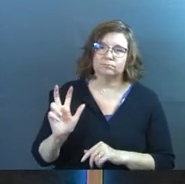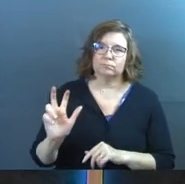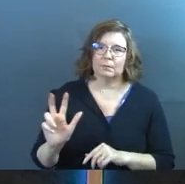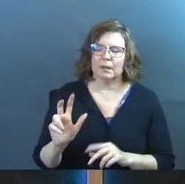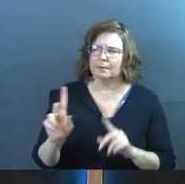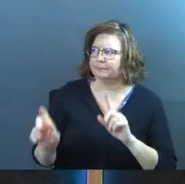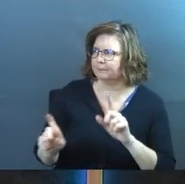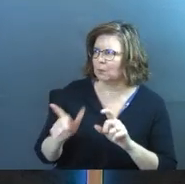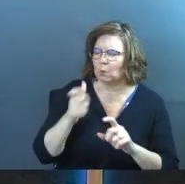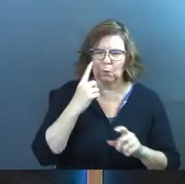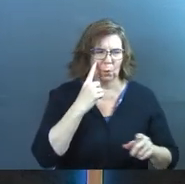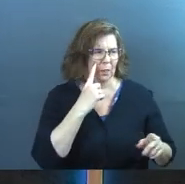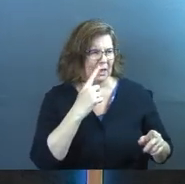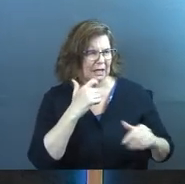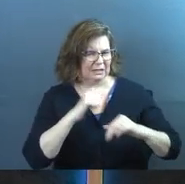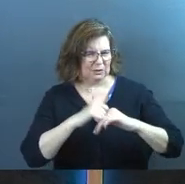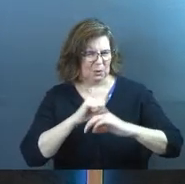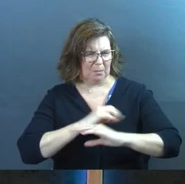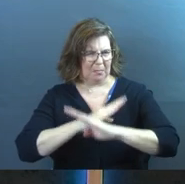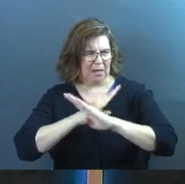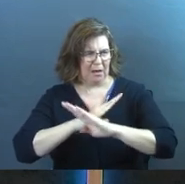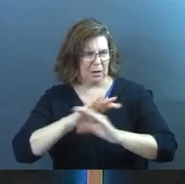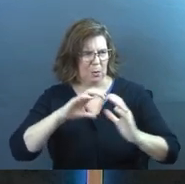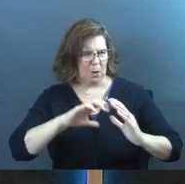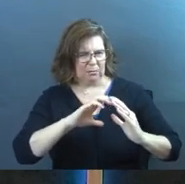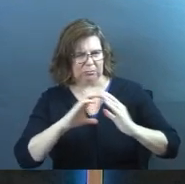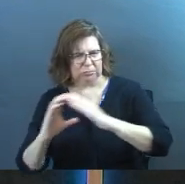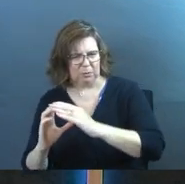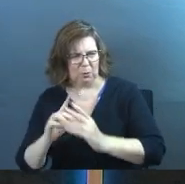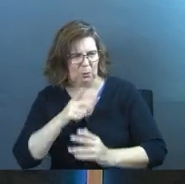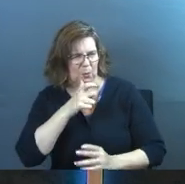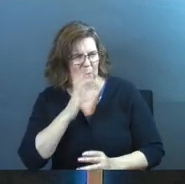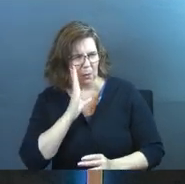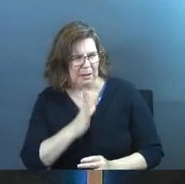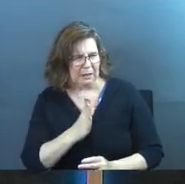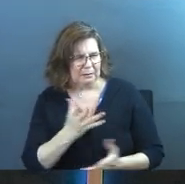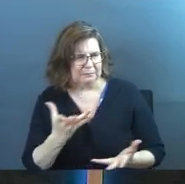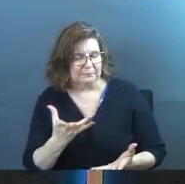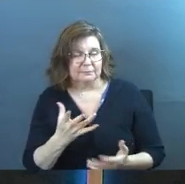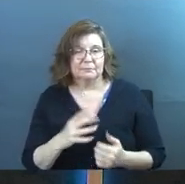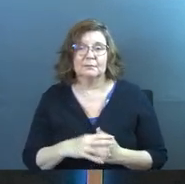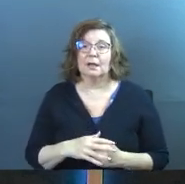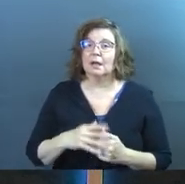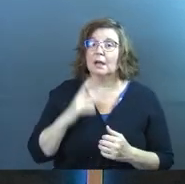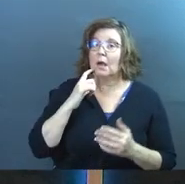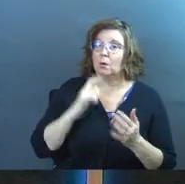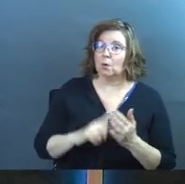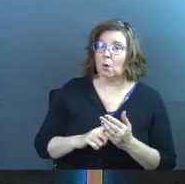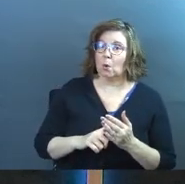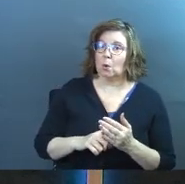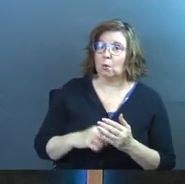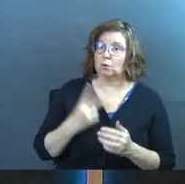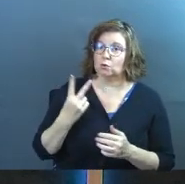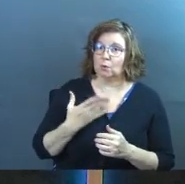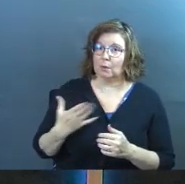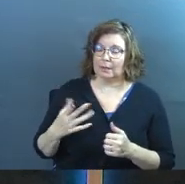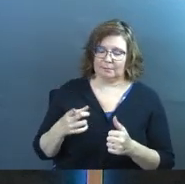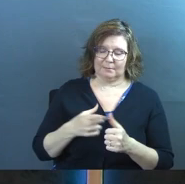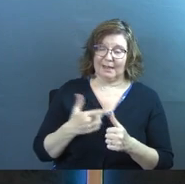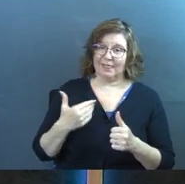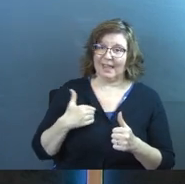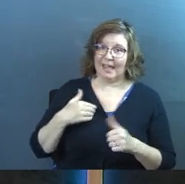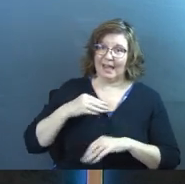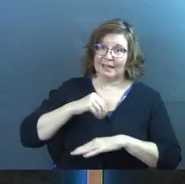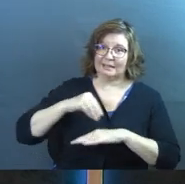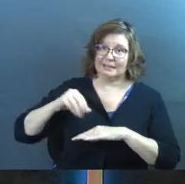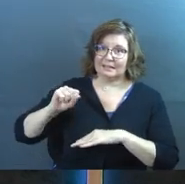who will roll the stone away from the entrance of the tomb? Now, there's two really big things you need to notice here. Number one is that they came with spices. Do you